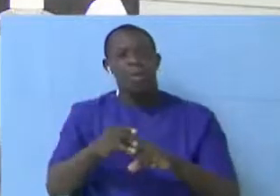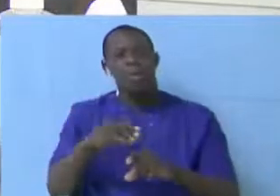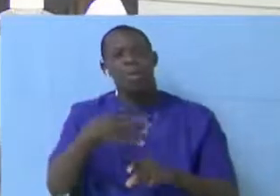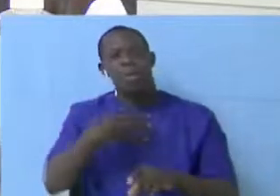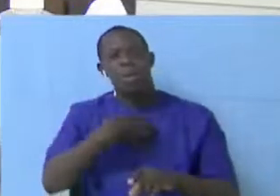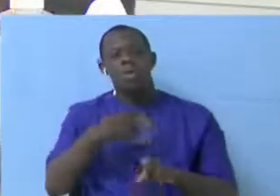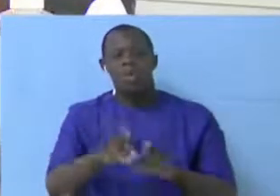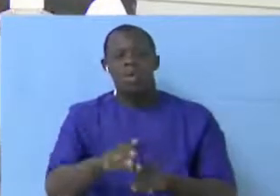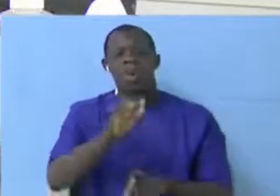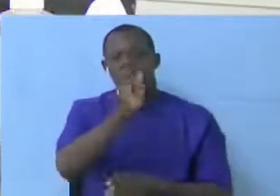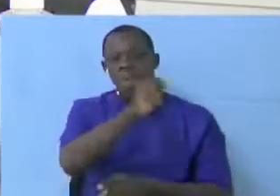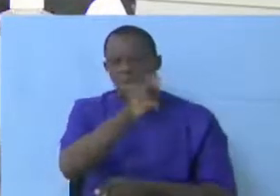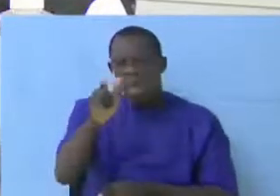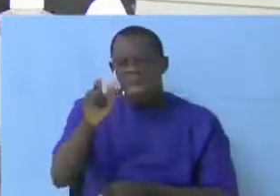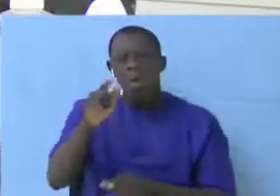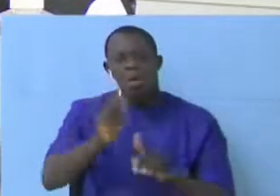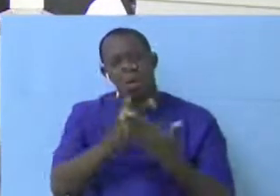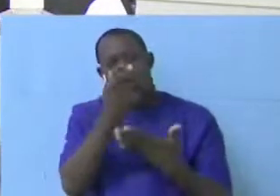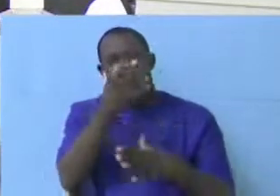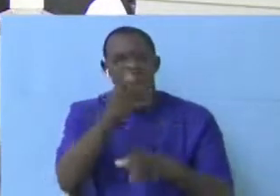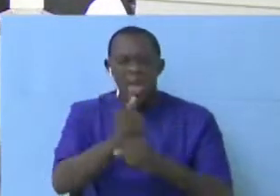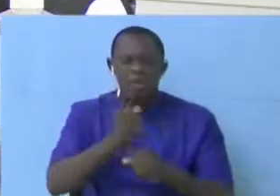or compensating whatever. That